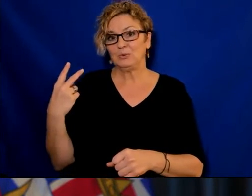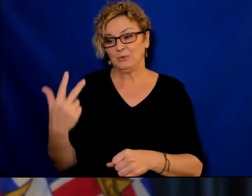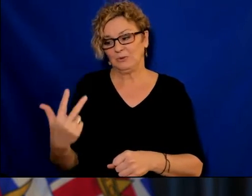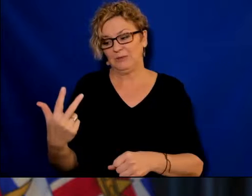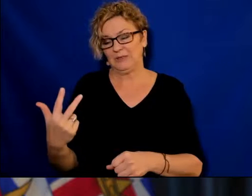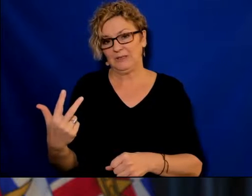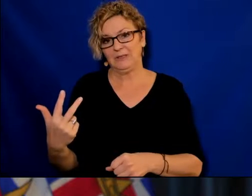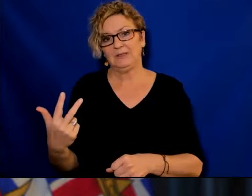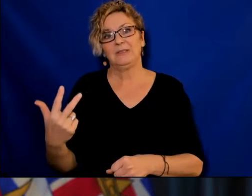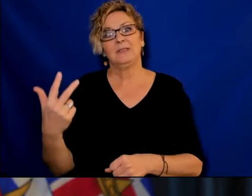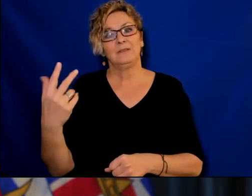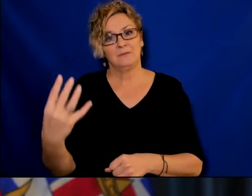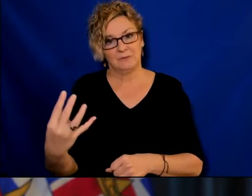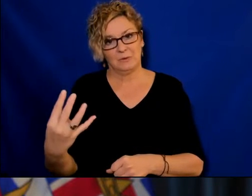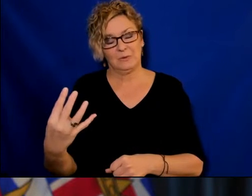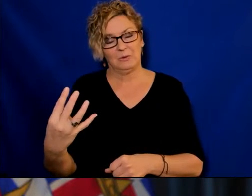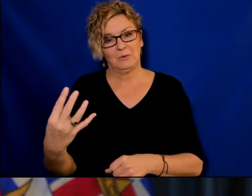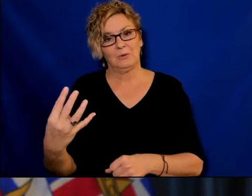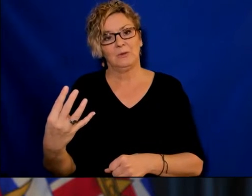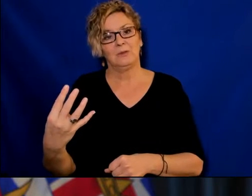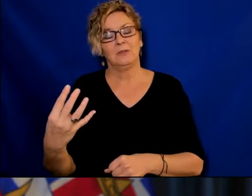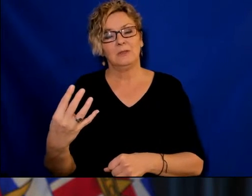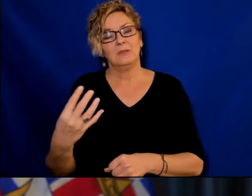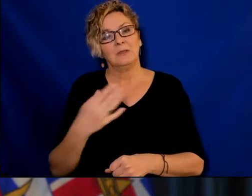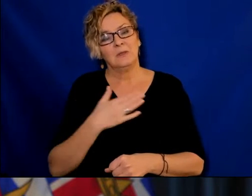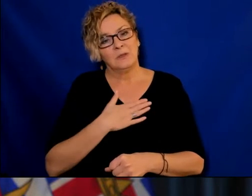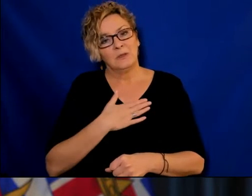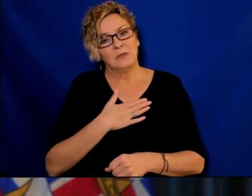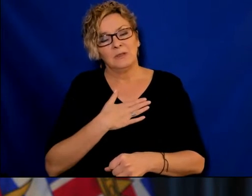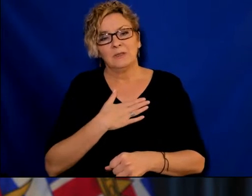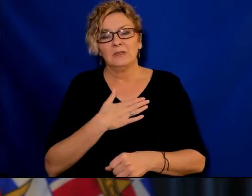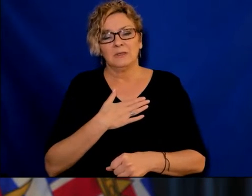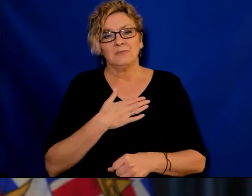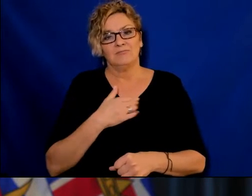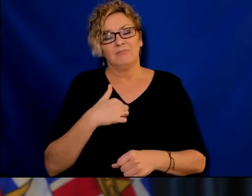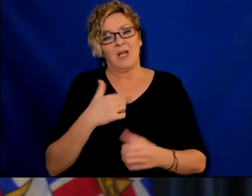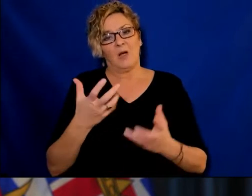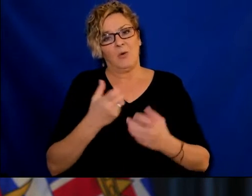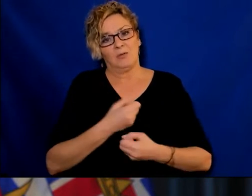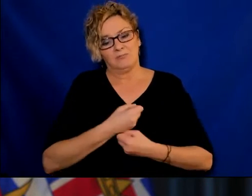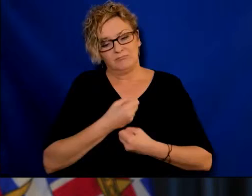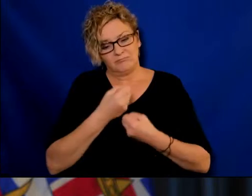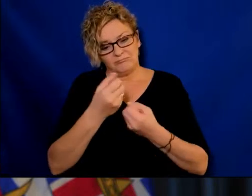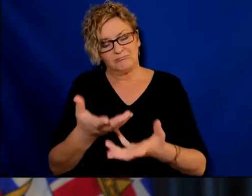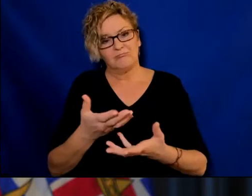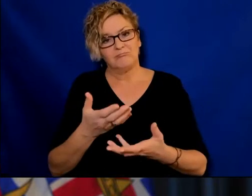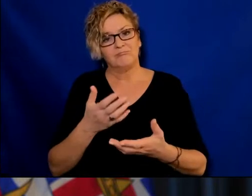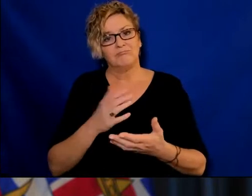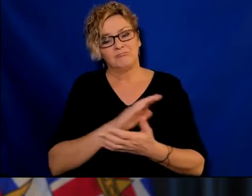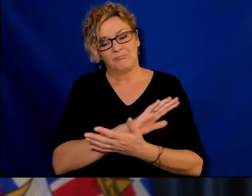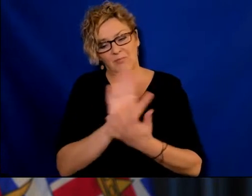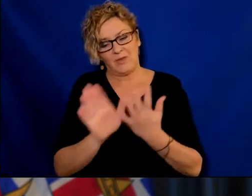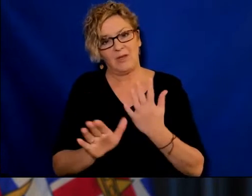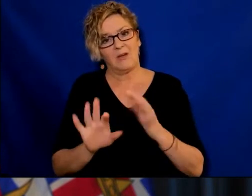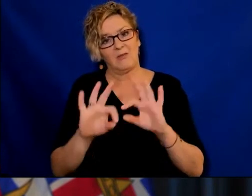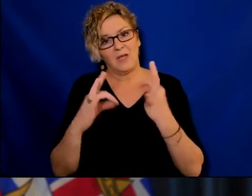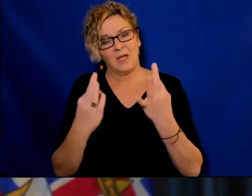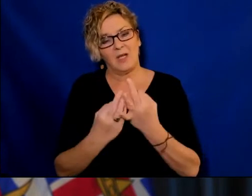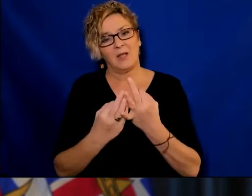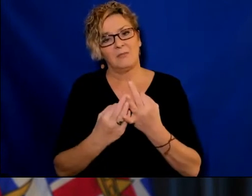And I wanted to pass on my condolences to the families, of course, to the